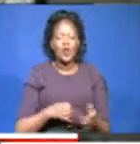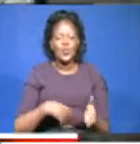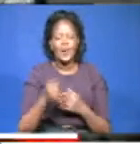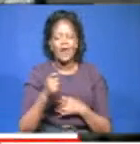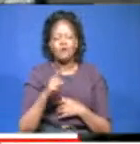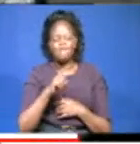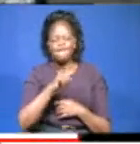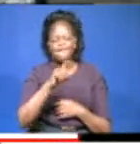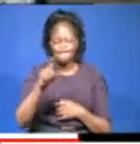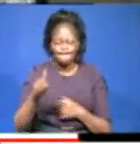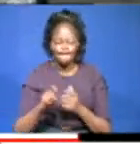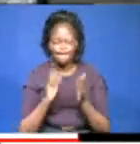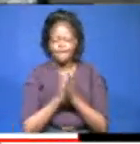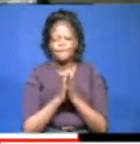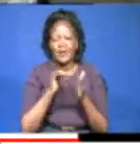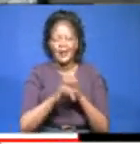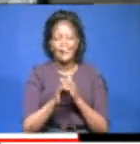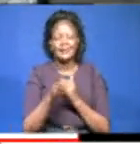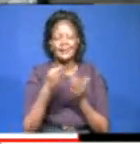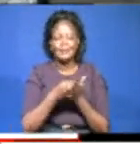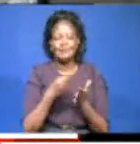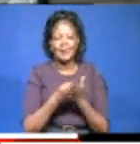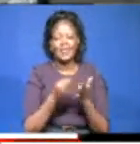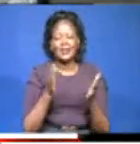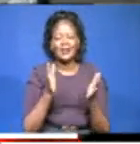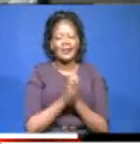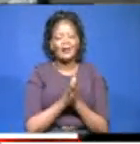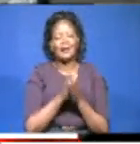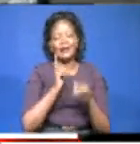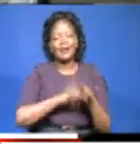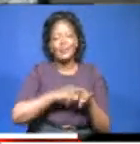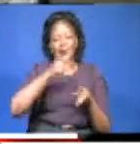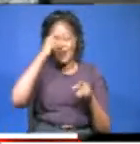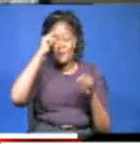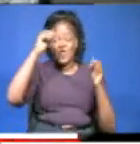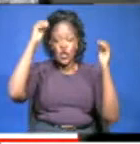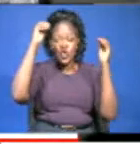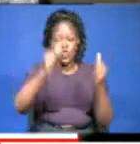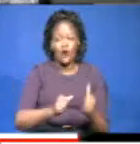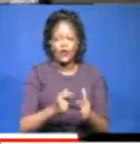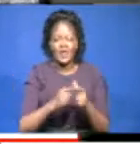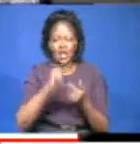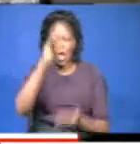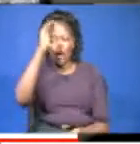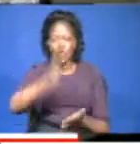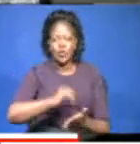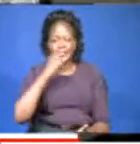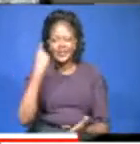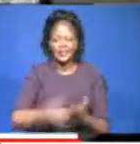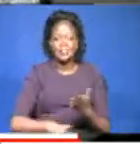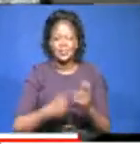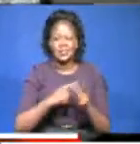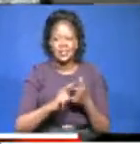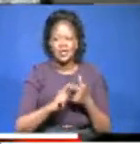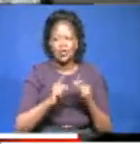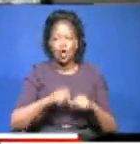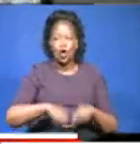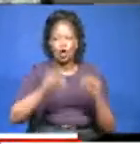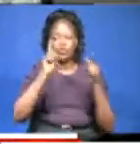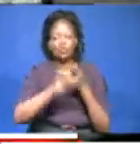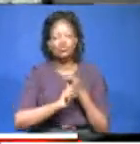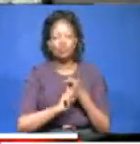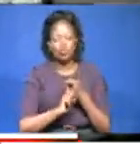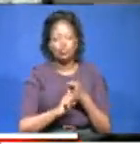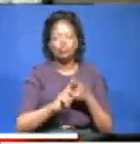mingi kuaccess advances, lakini serikali ikiingilia iweze kumreducea hii cost na tuendelee